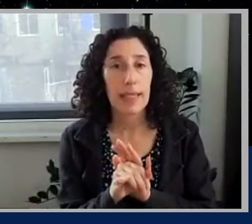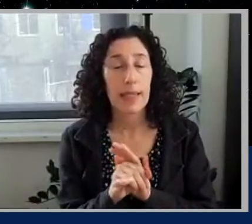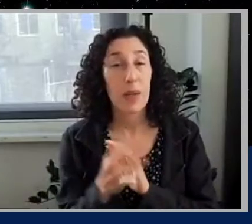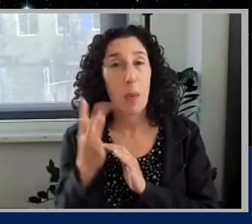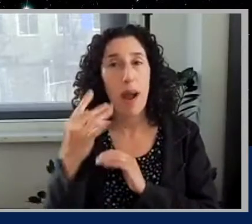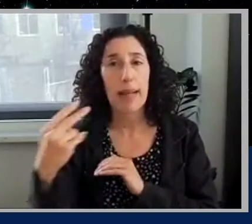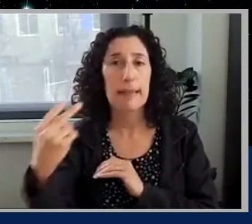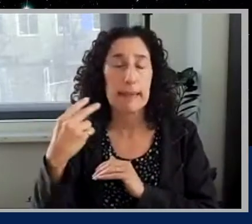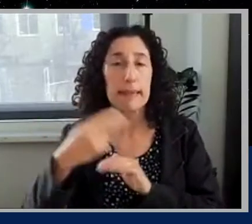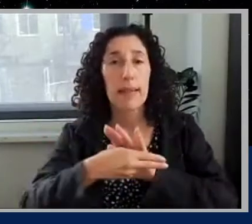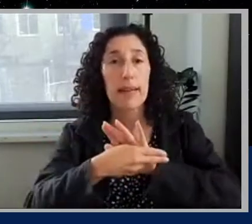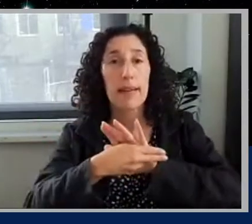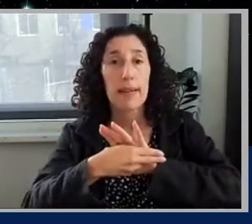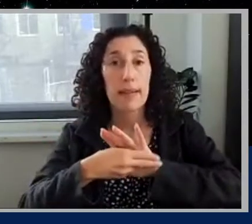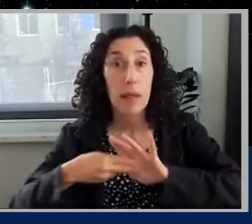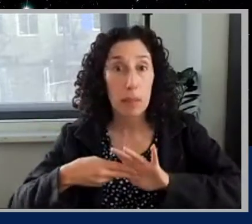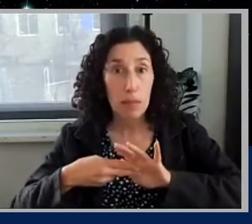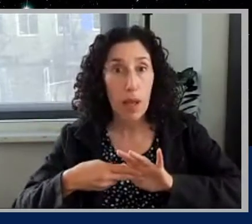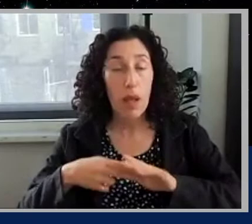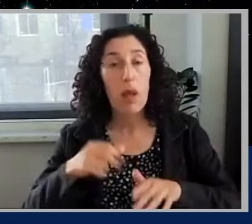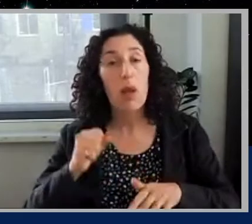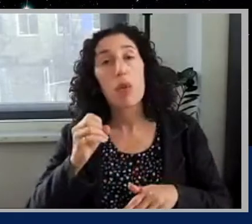personally identify as disabled.